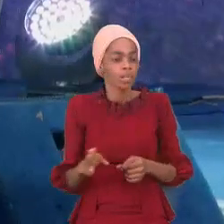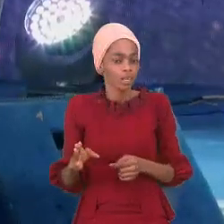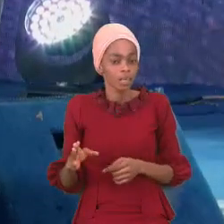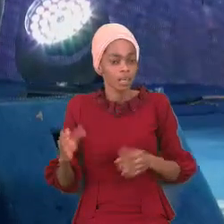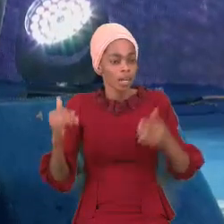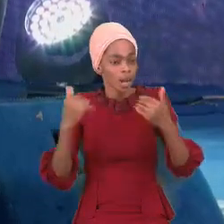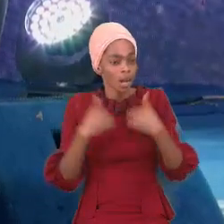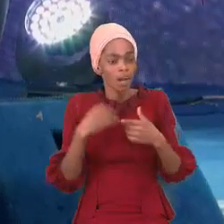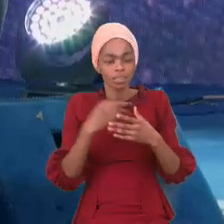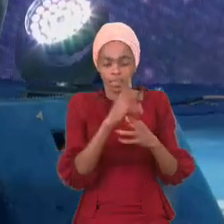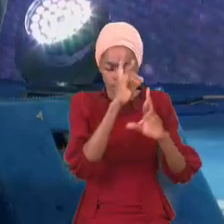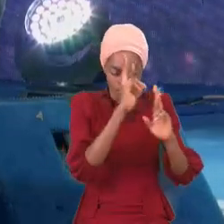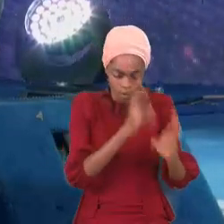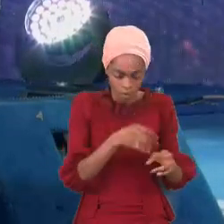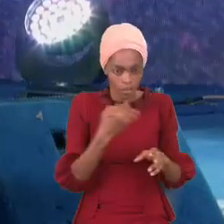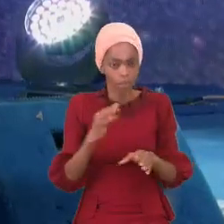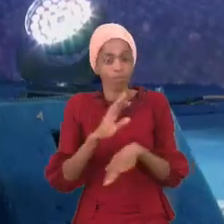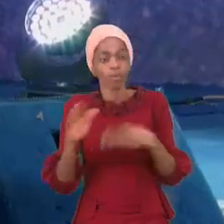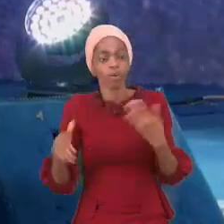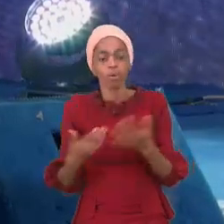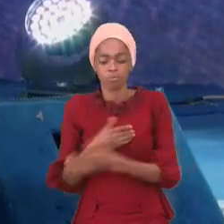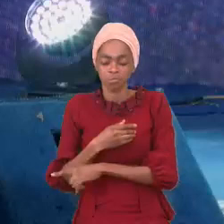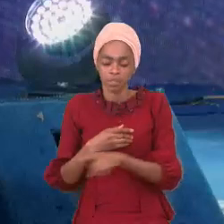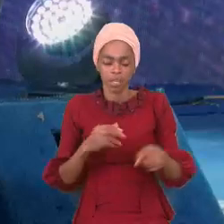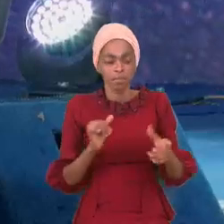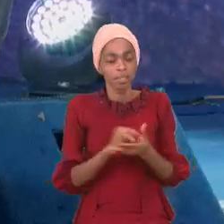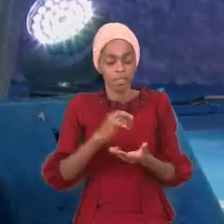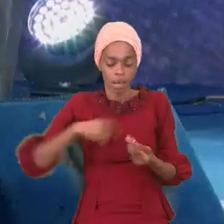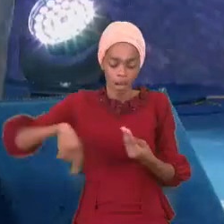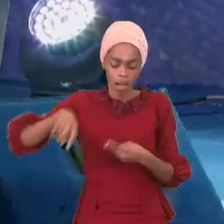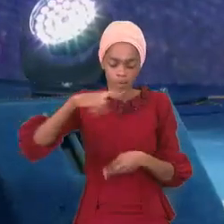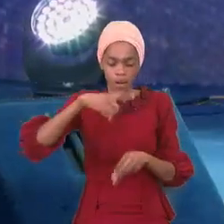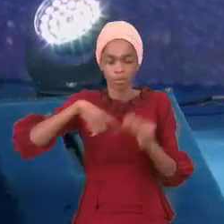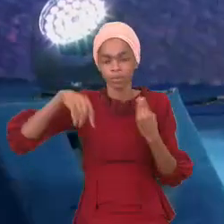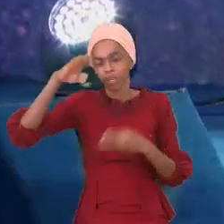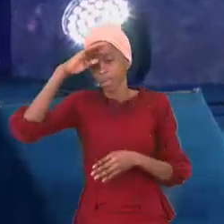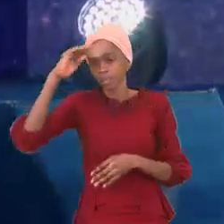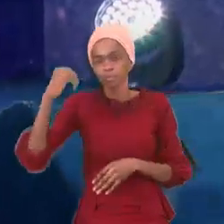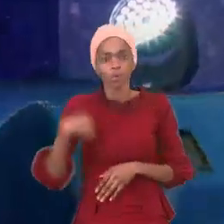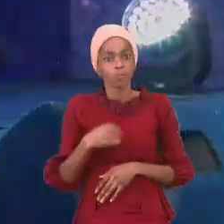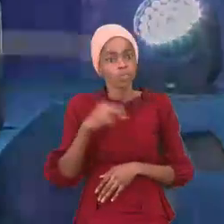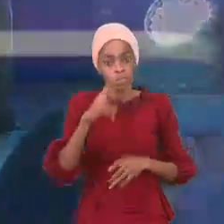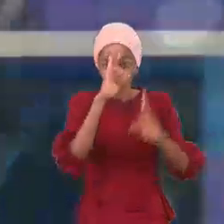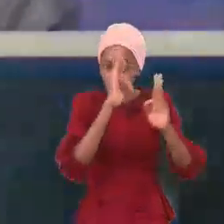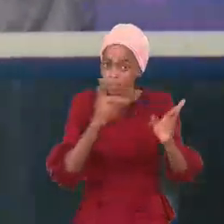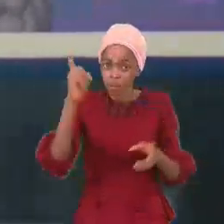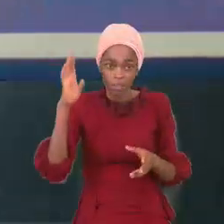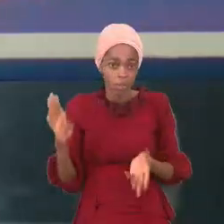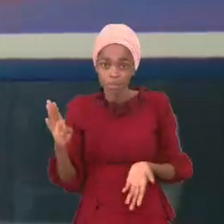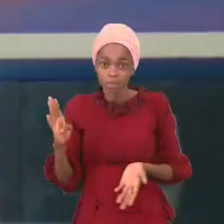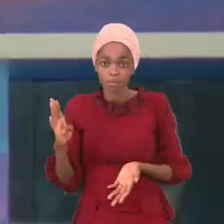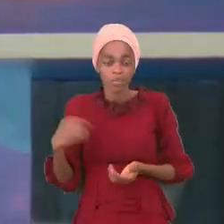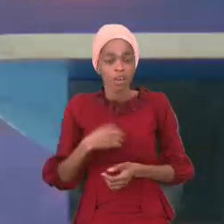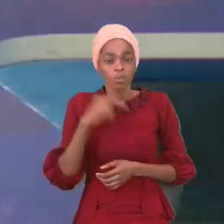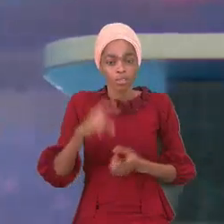and to be had in reverence of all them that are about him. We need to respect him. And we